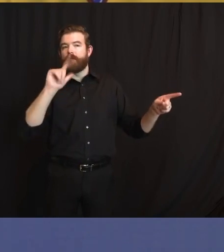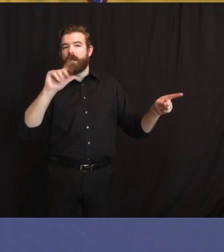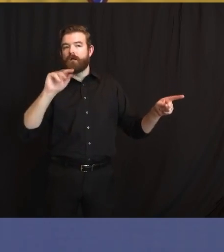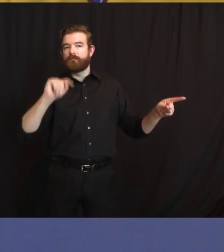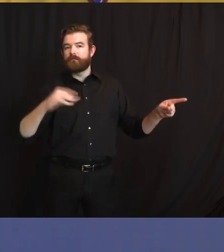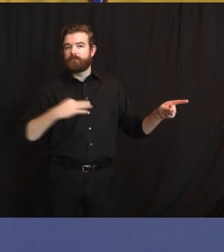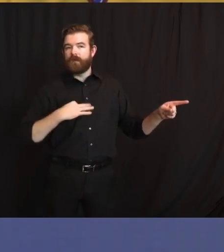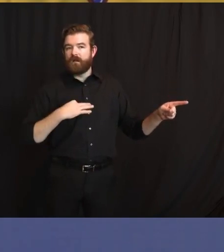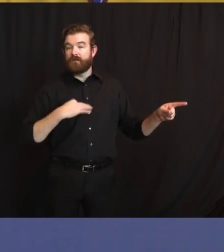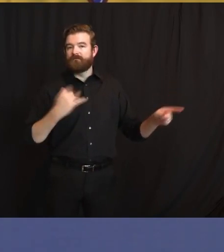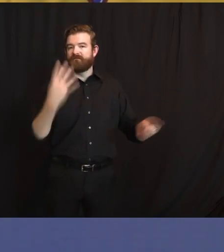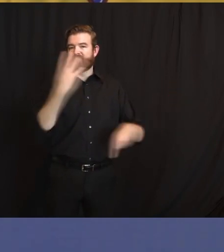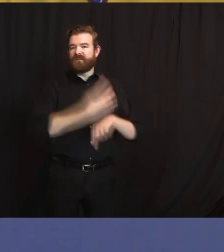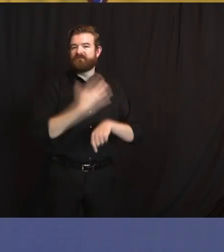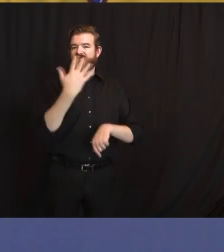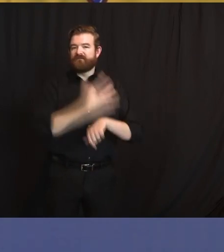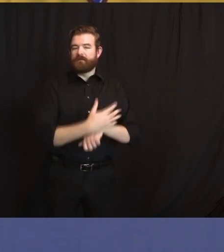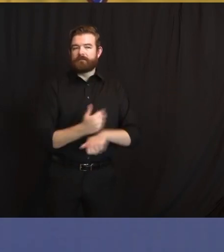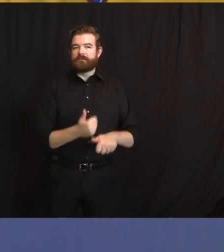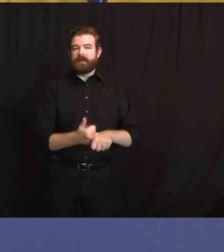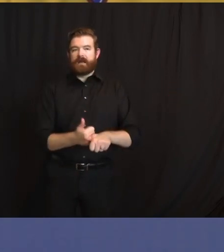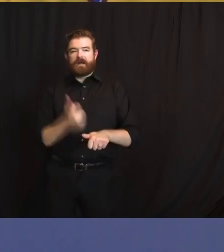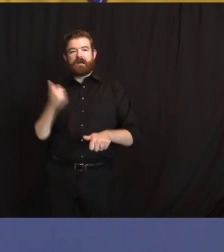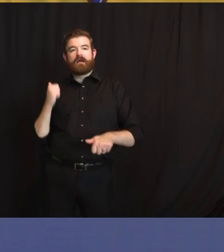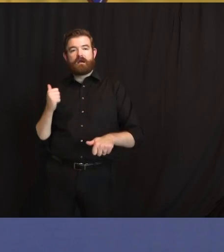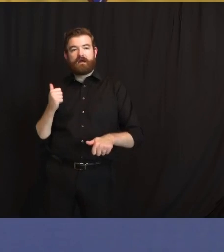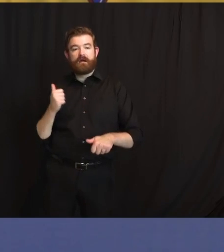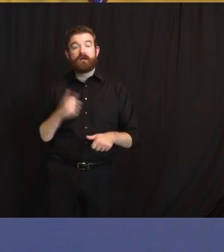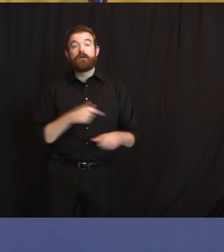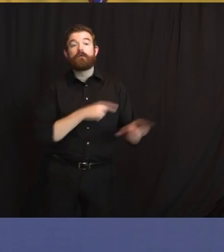days, with clerks literally under the gun at this point.